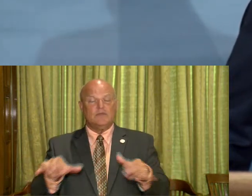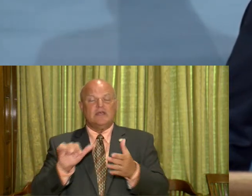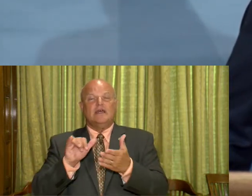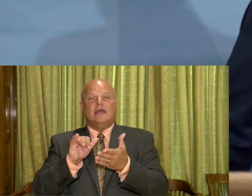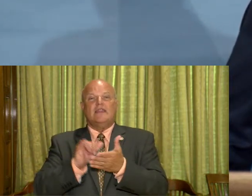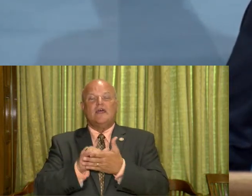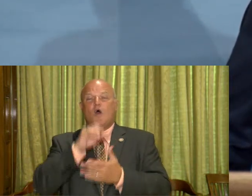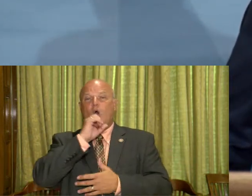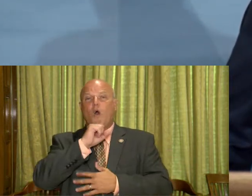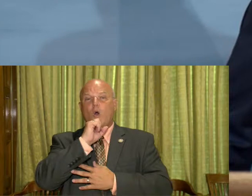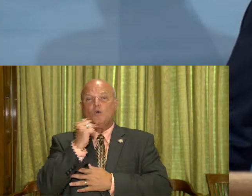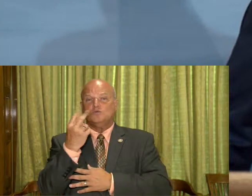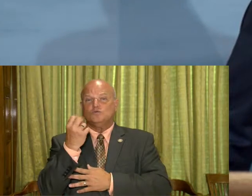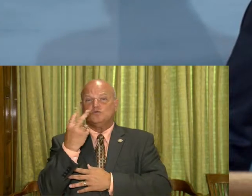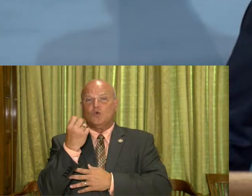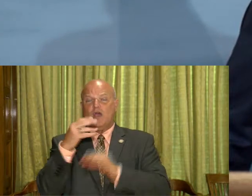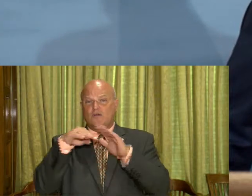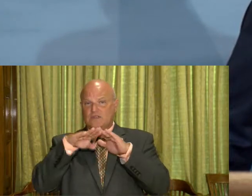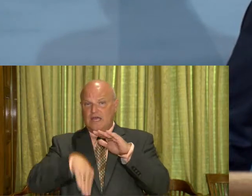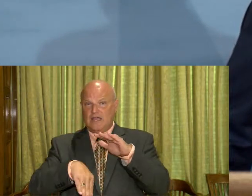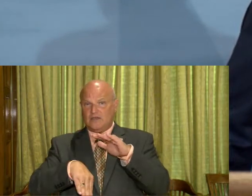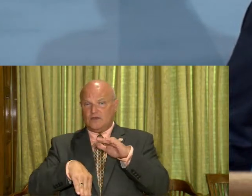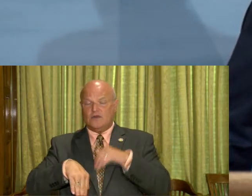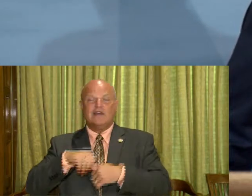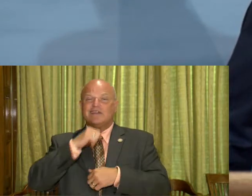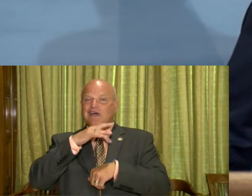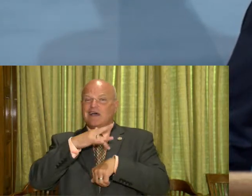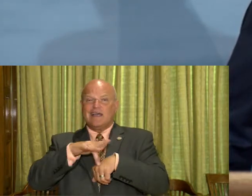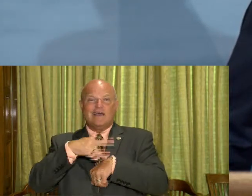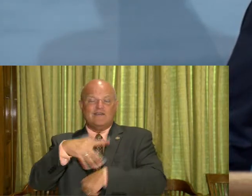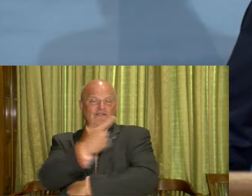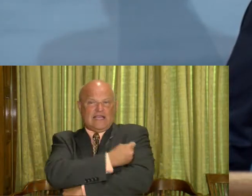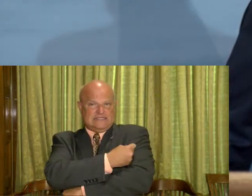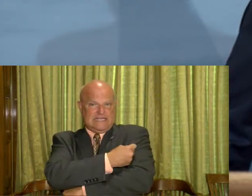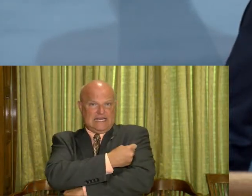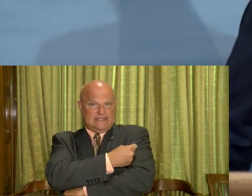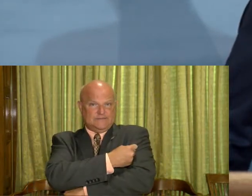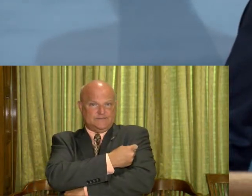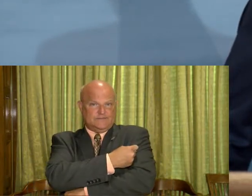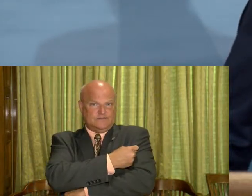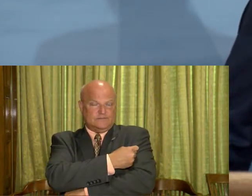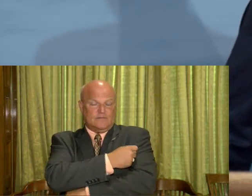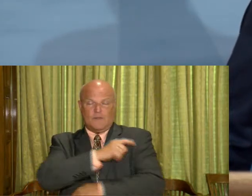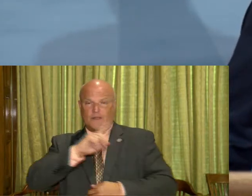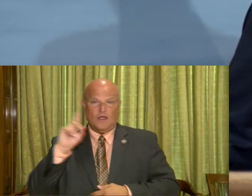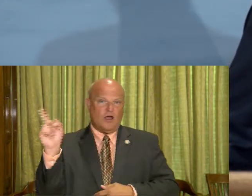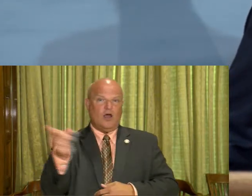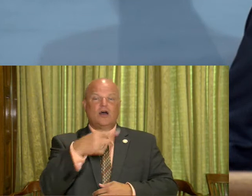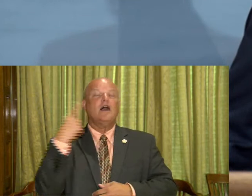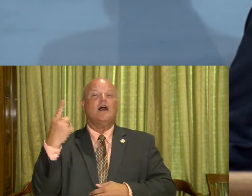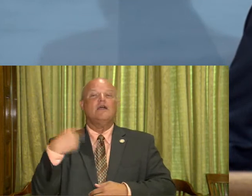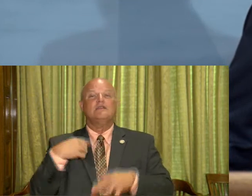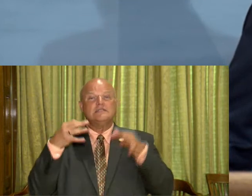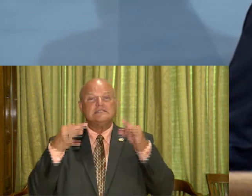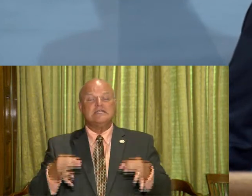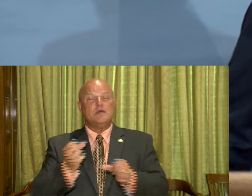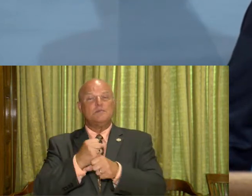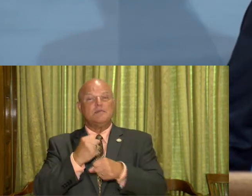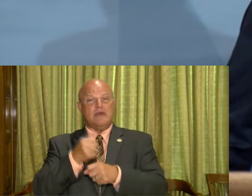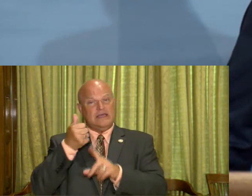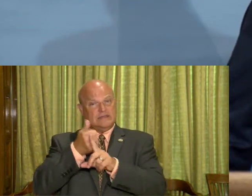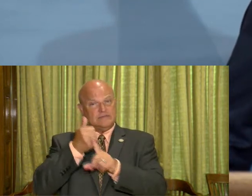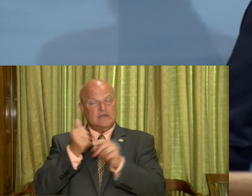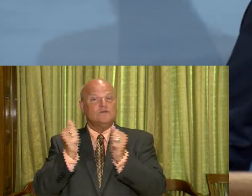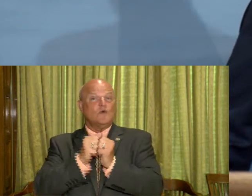that are 12 and under that are not eligible to be vaccinated. Everyone else, it's a decision that can be made with